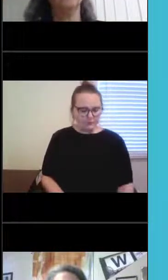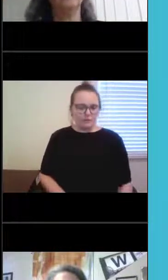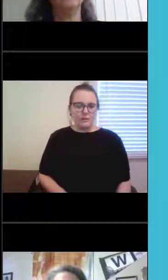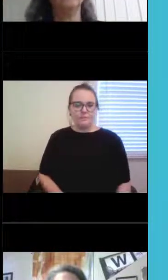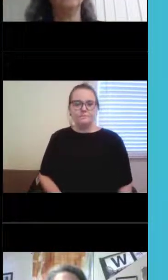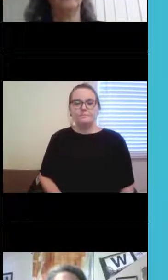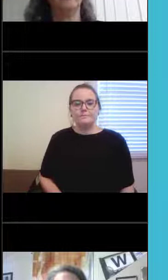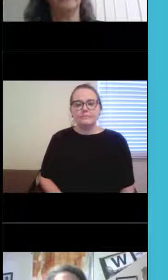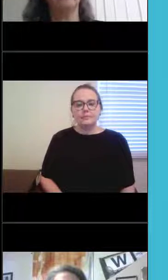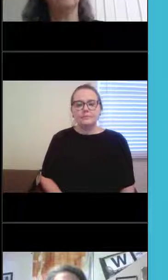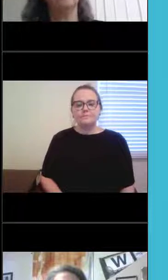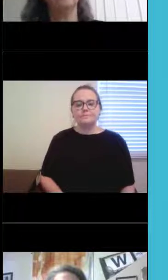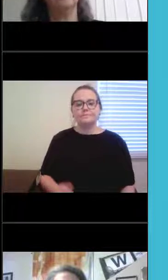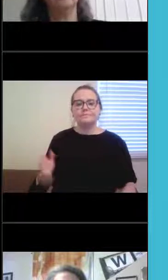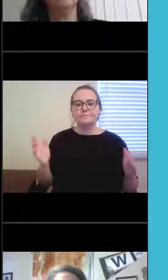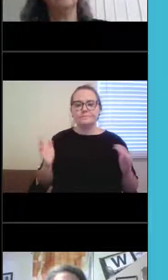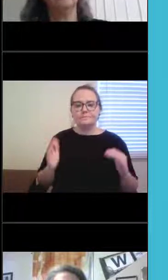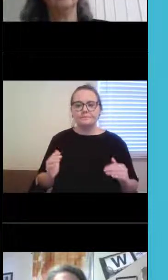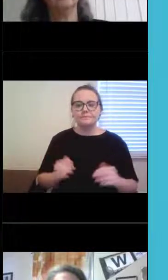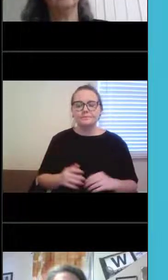you know, so in addition to that,